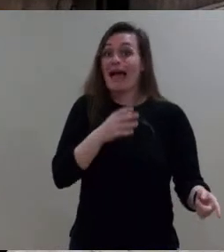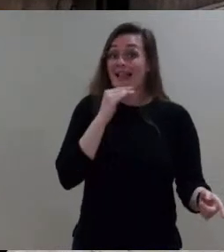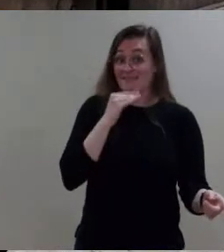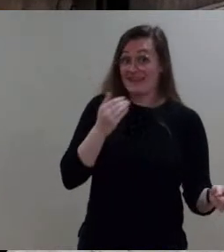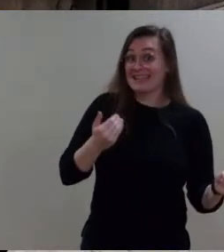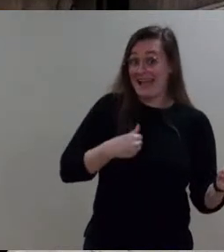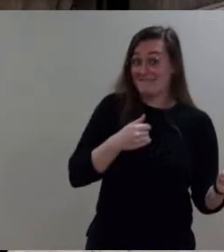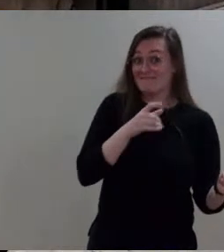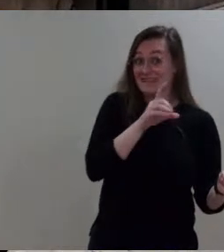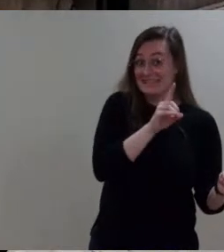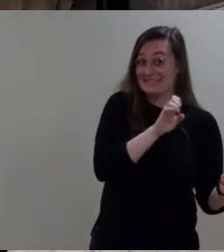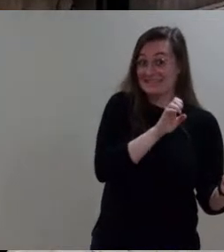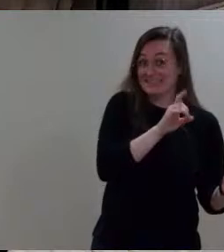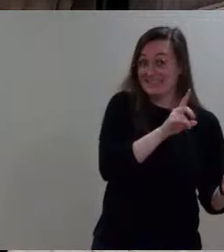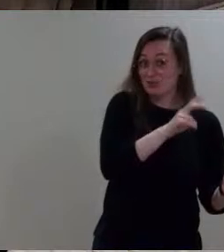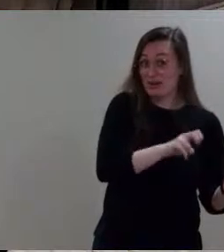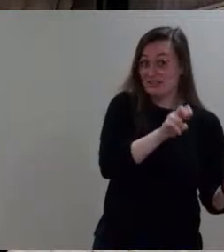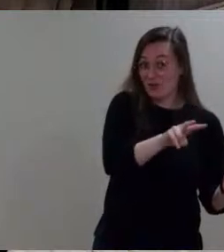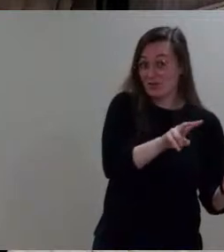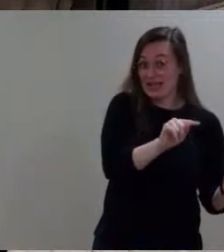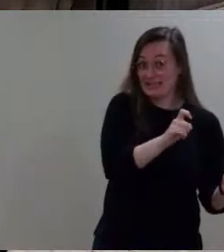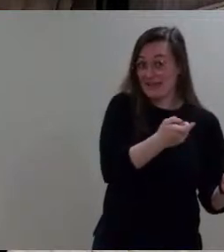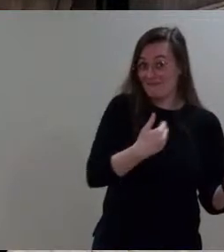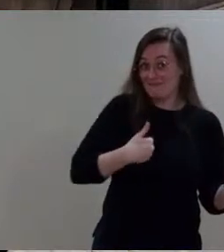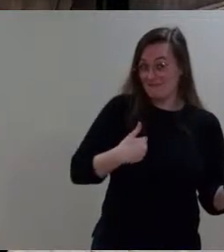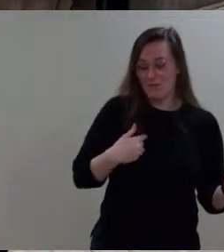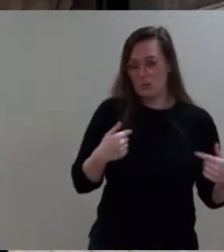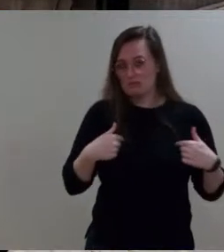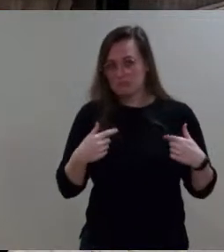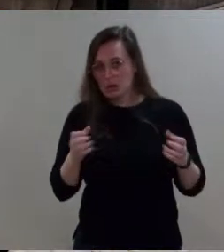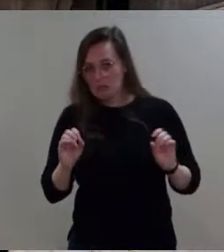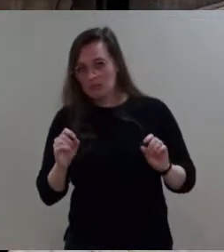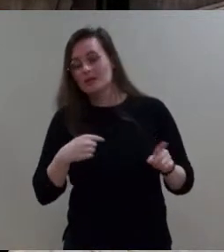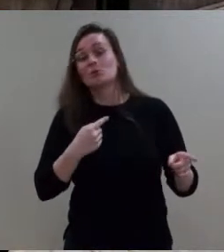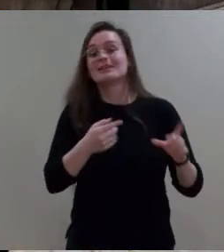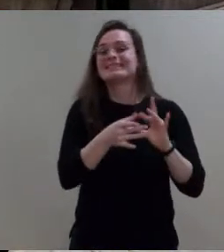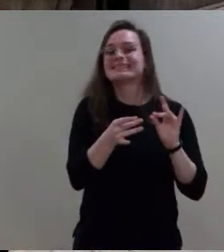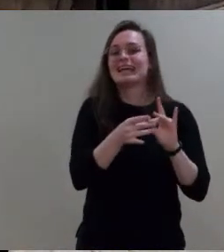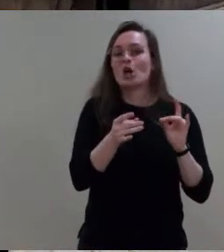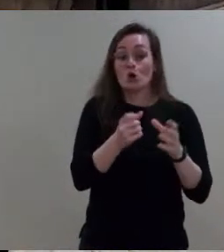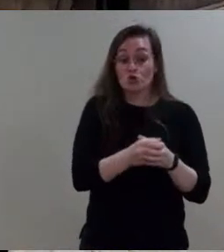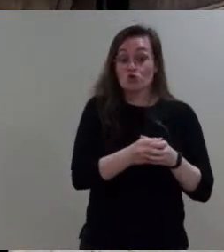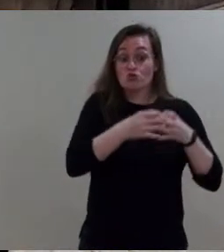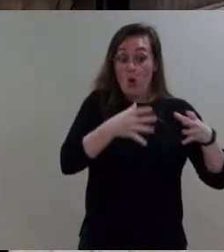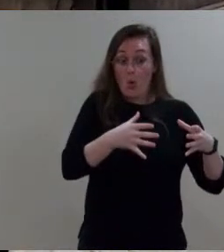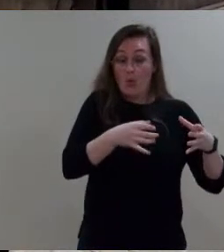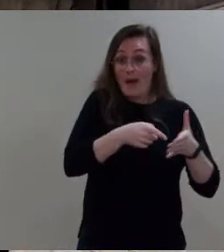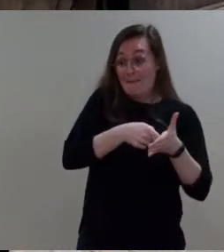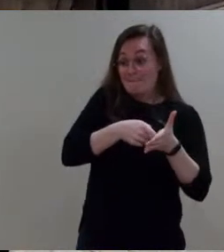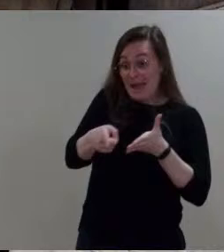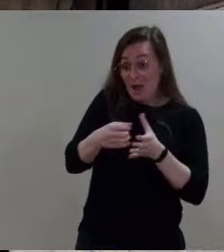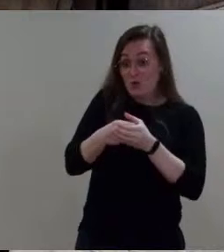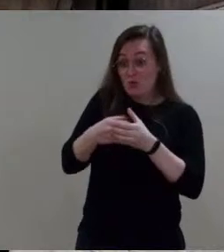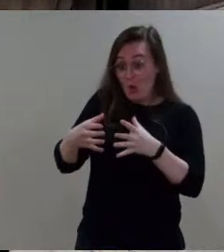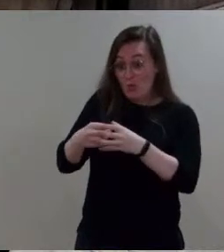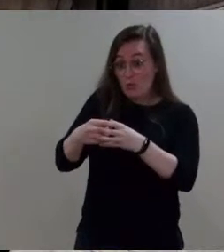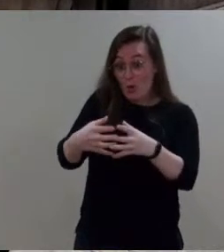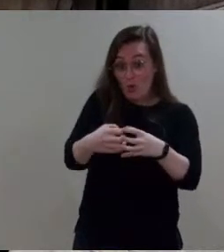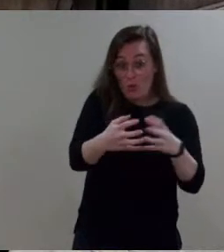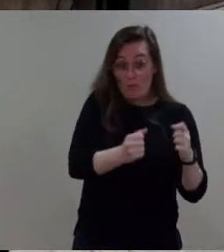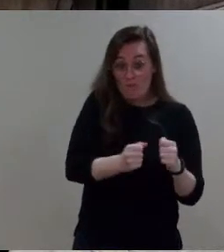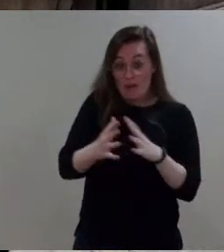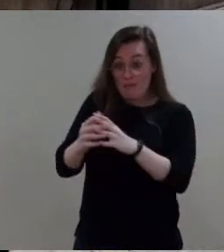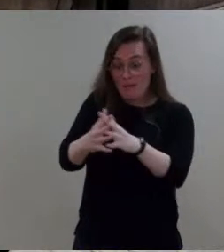So we want to keep that in mind. But he said, growth doesn't pay for growth. In other words, you can keep building houses